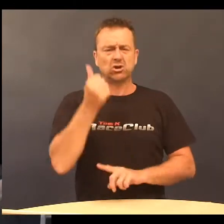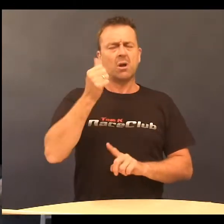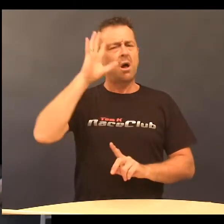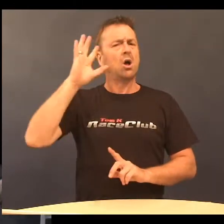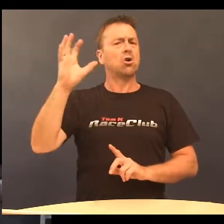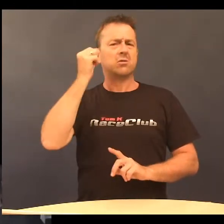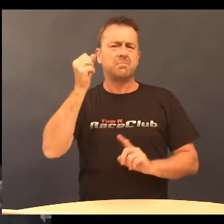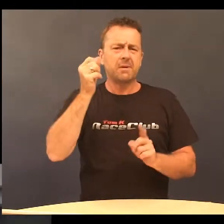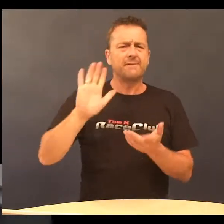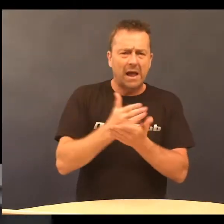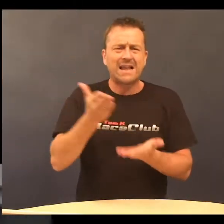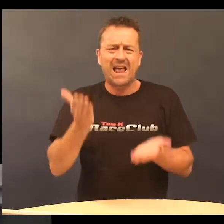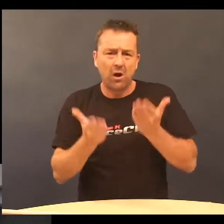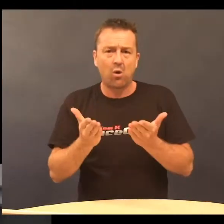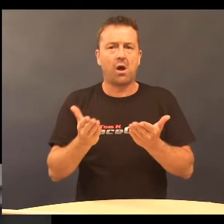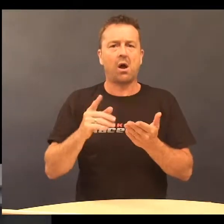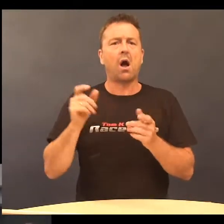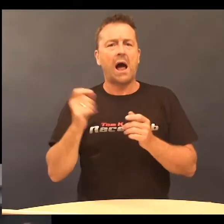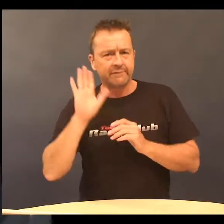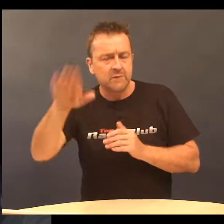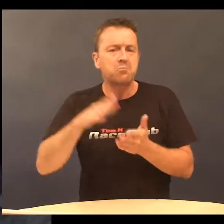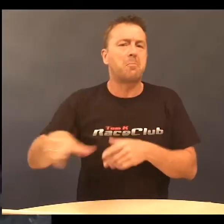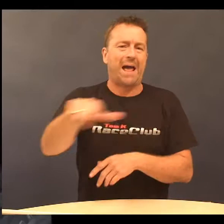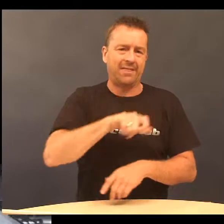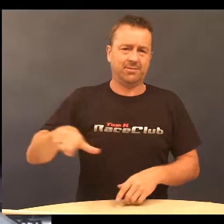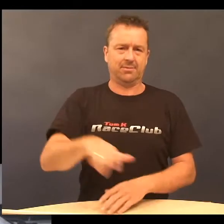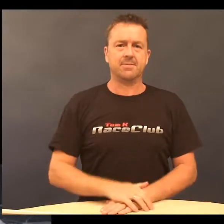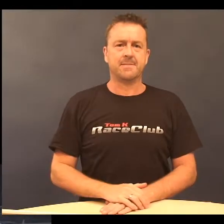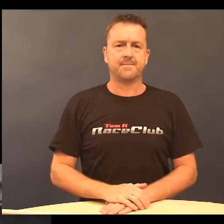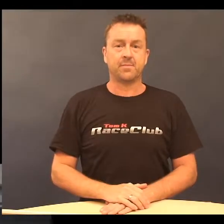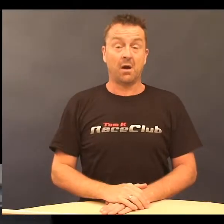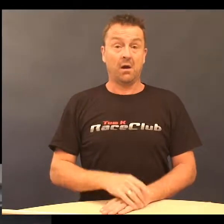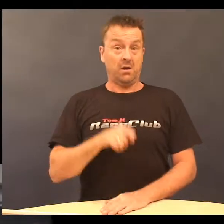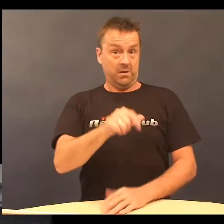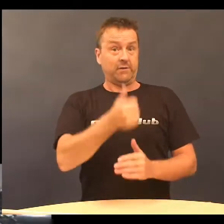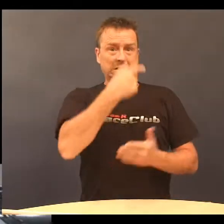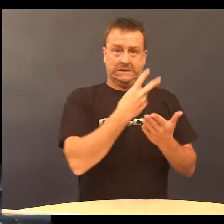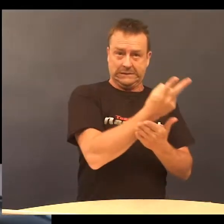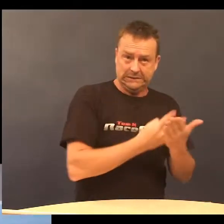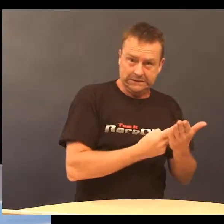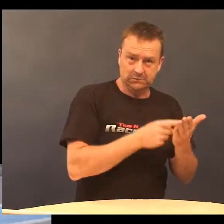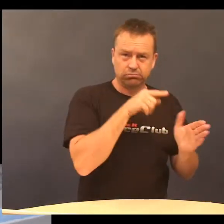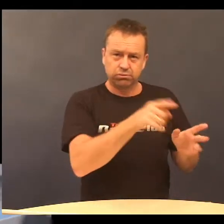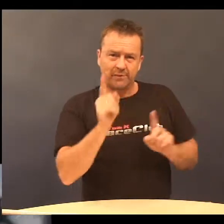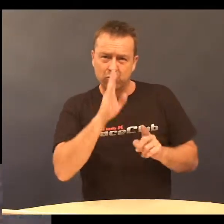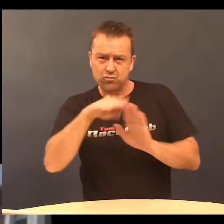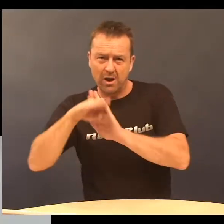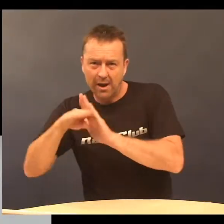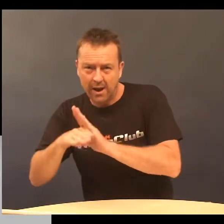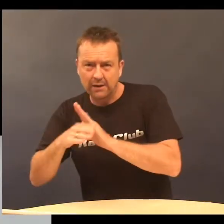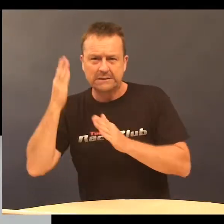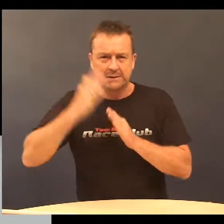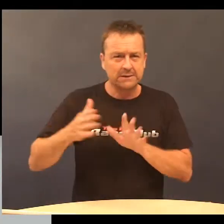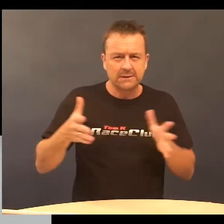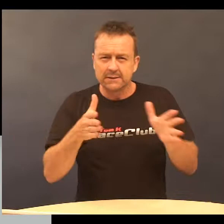first concepts evaluated to be out on the track. Once there was an outline of the first regulations and we